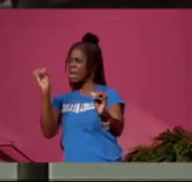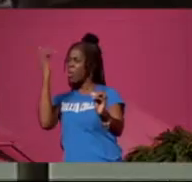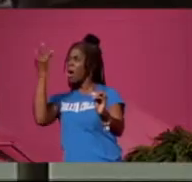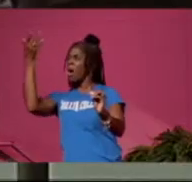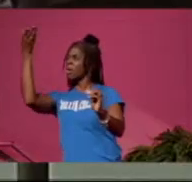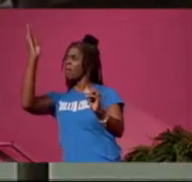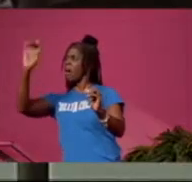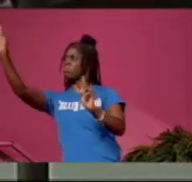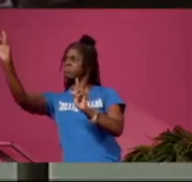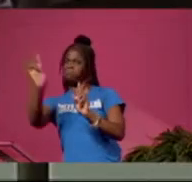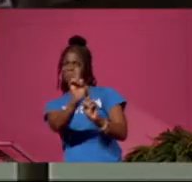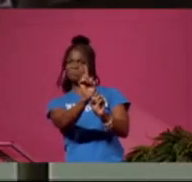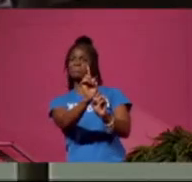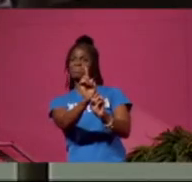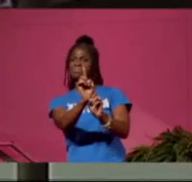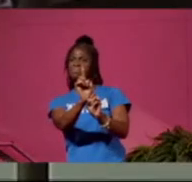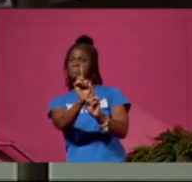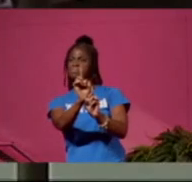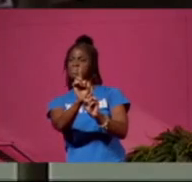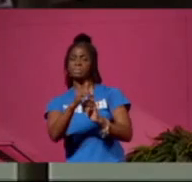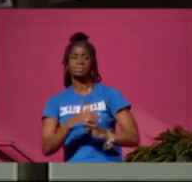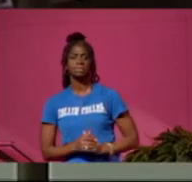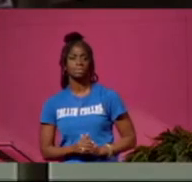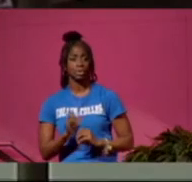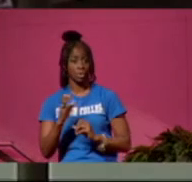But come in, because y'all shouting, but come in.